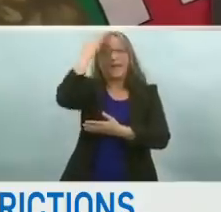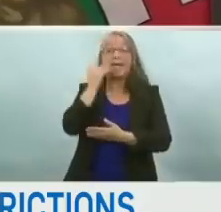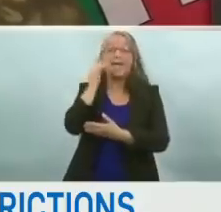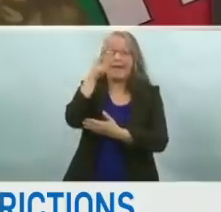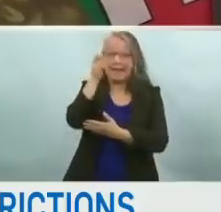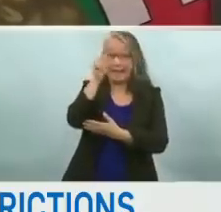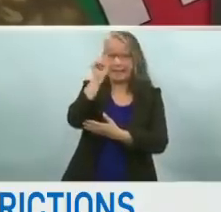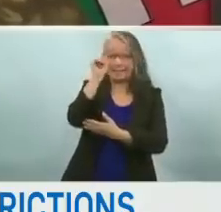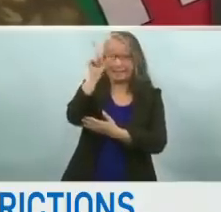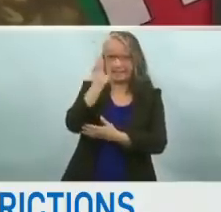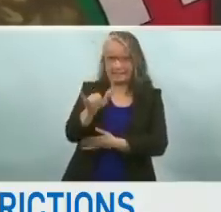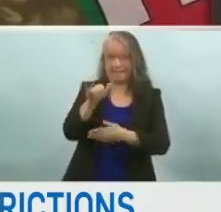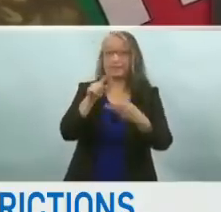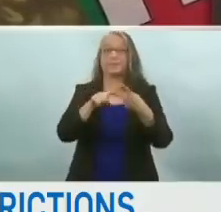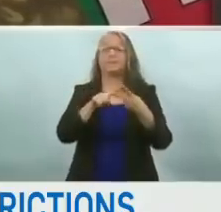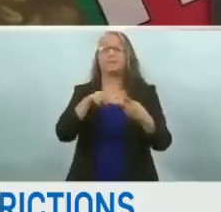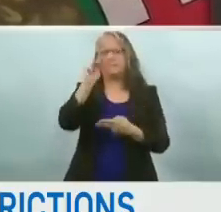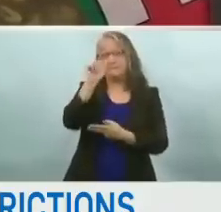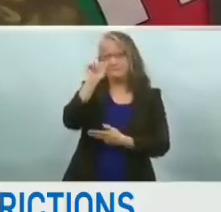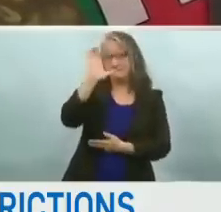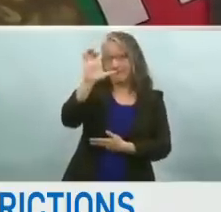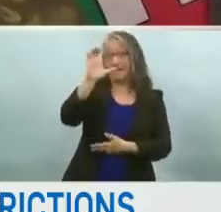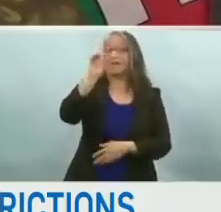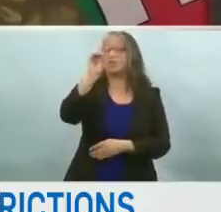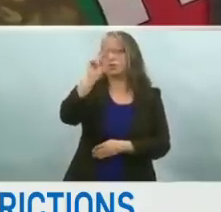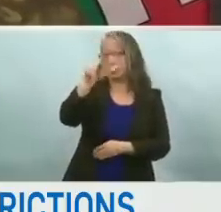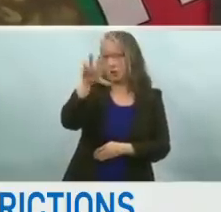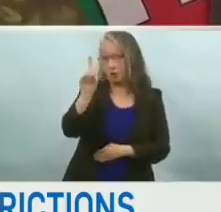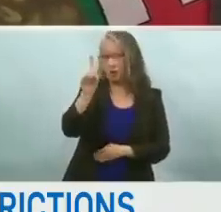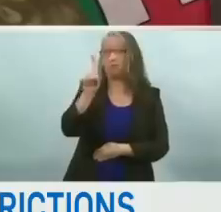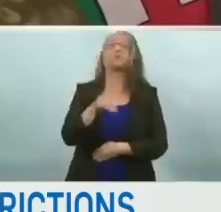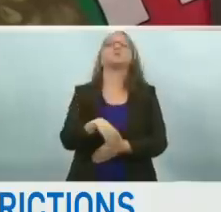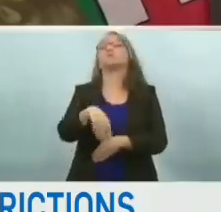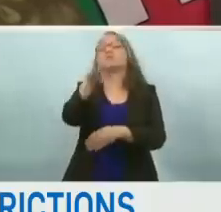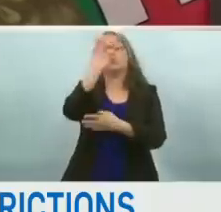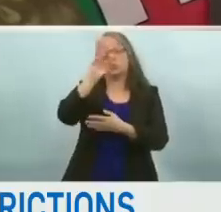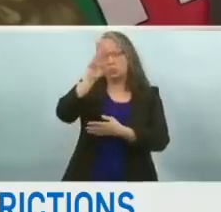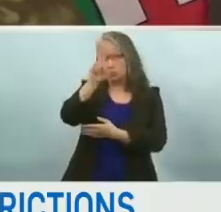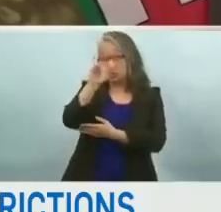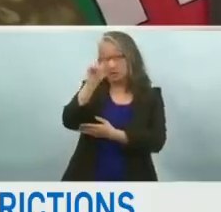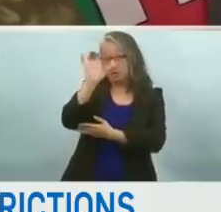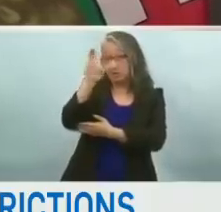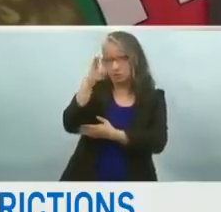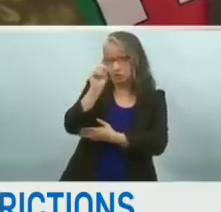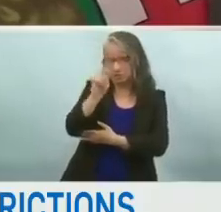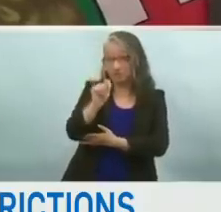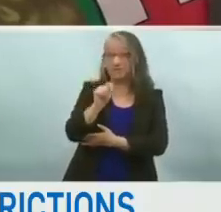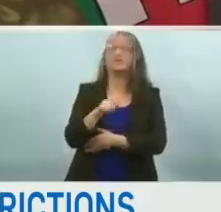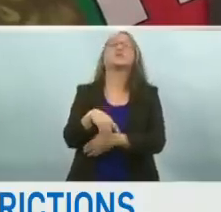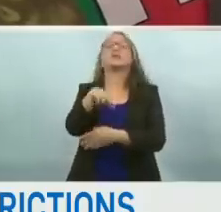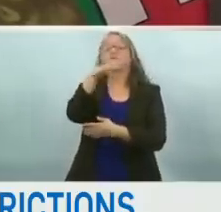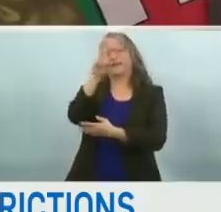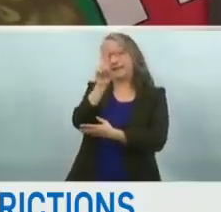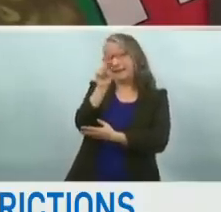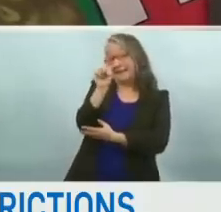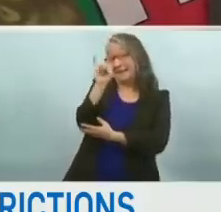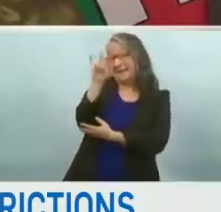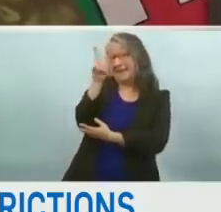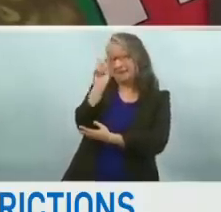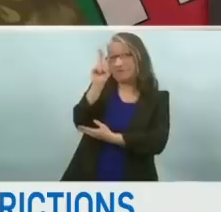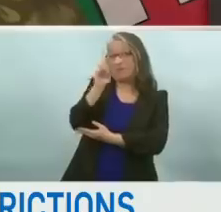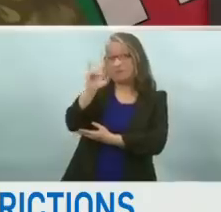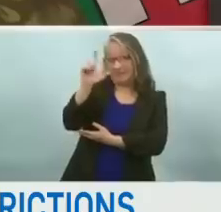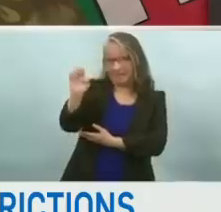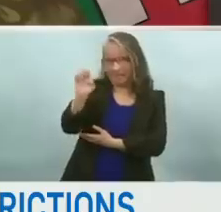And so again, services that are restricted to fully immunized individuals, and including those under 12 who are